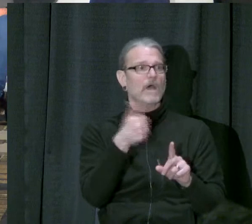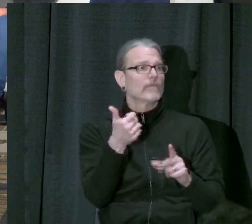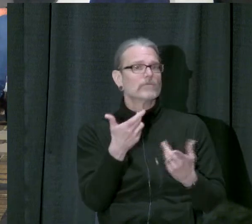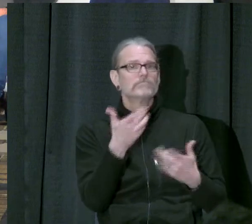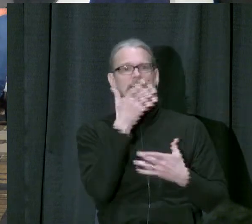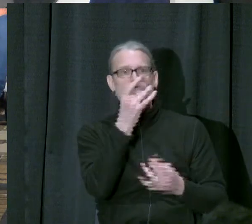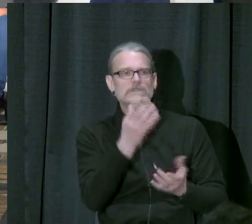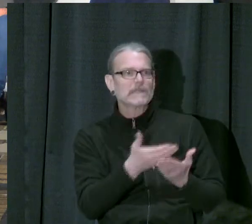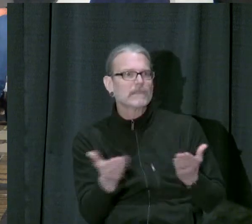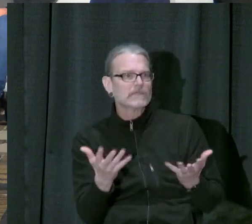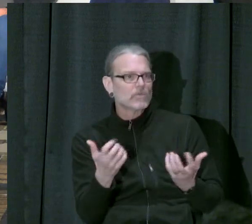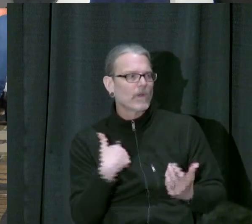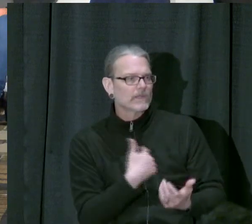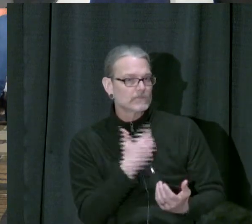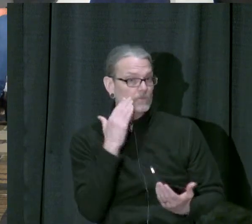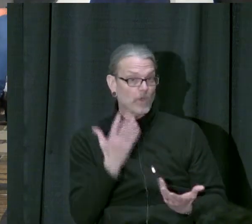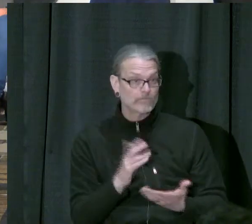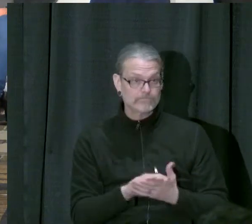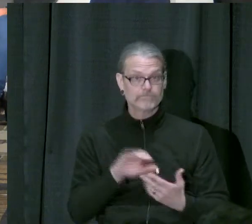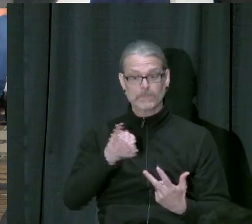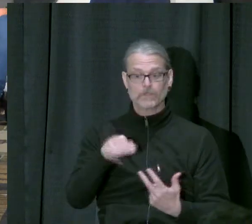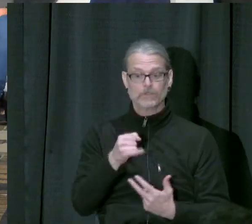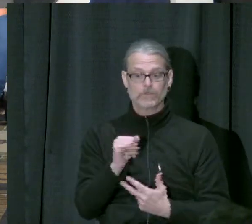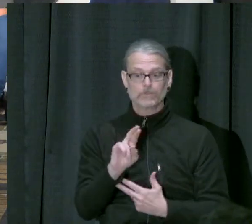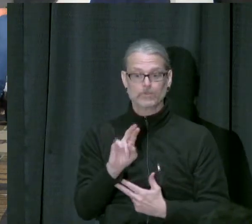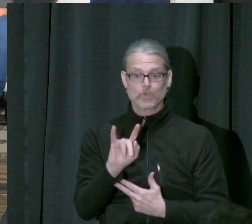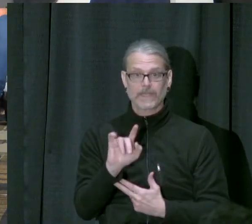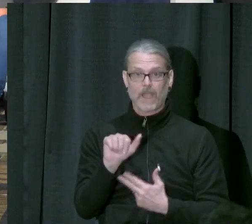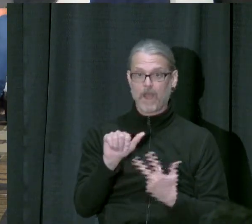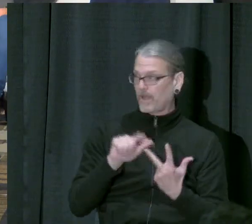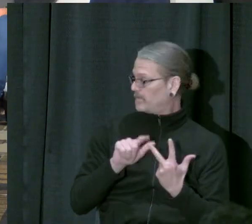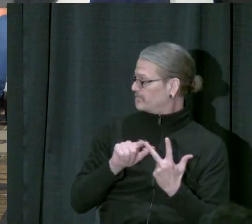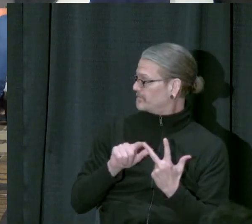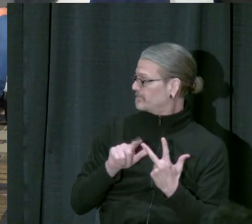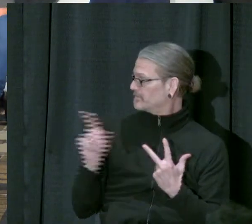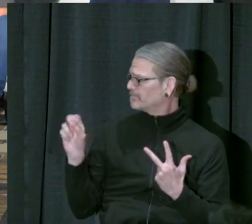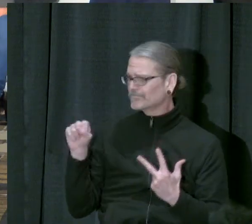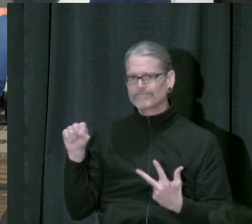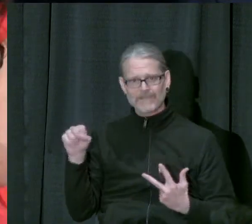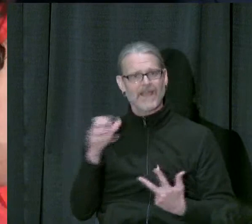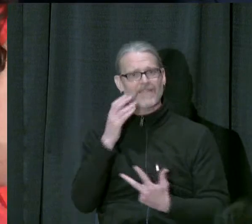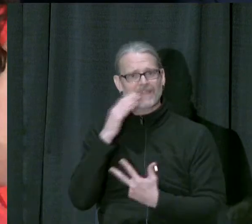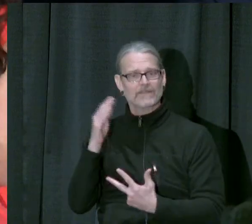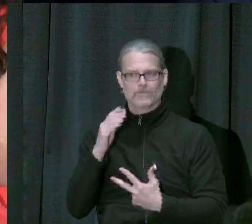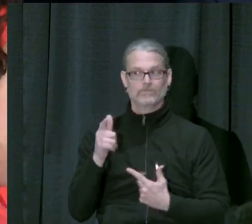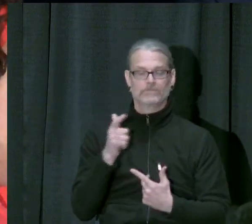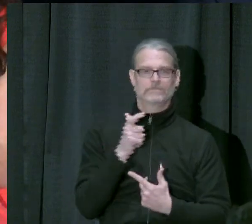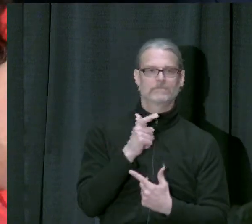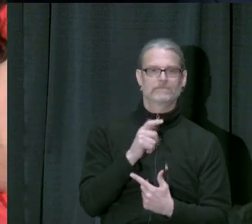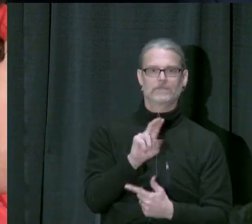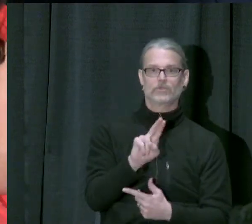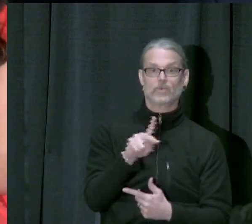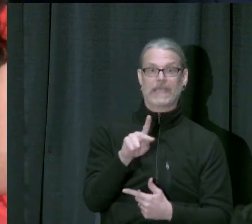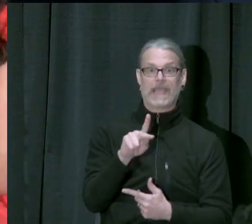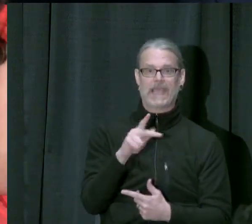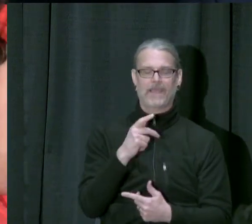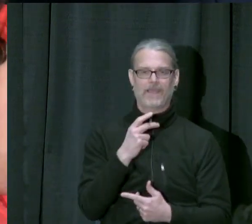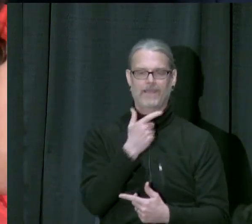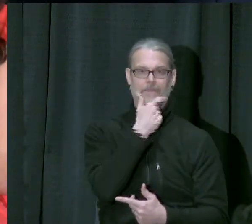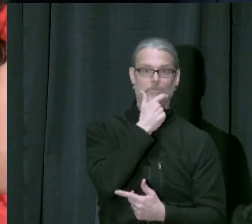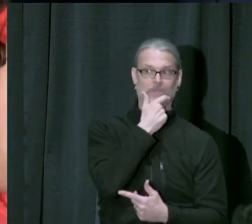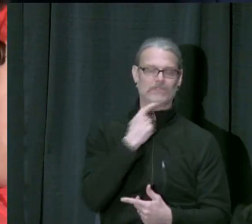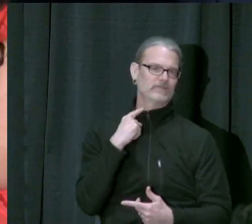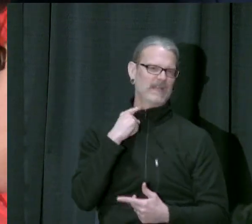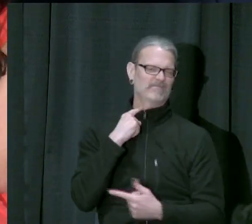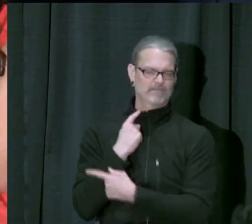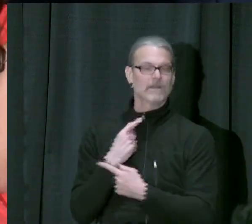tidbits you'd like us to know. Juliana, can we start with you? Absolutely. Thank you so much, Josh. So yes, my name's Juliana. I've been at